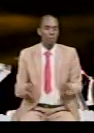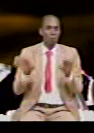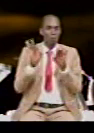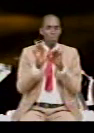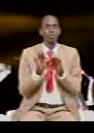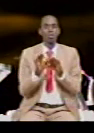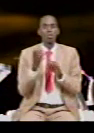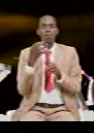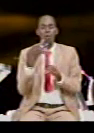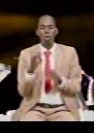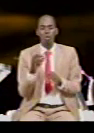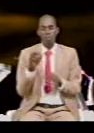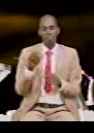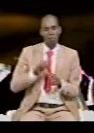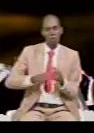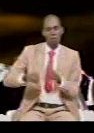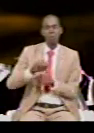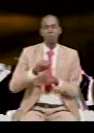for fellowship.